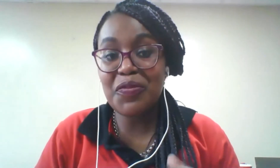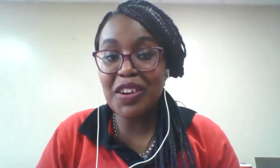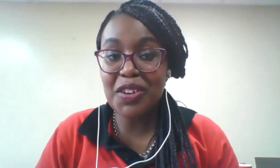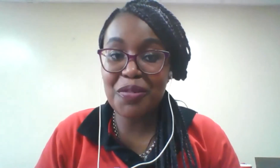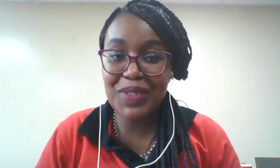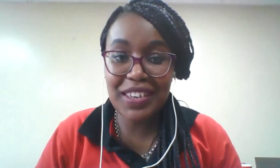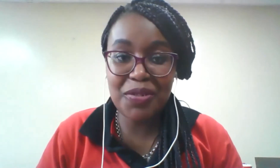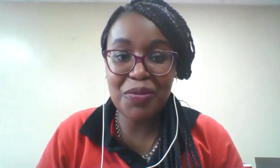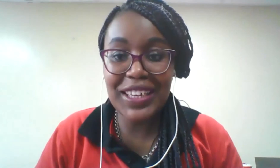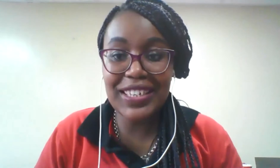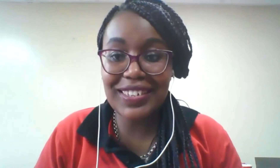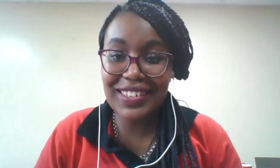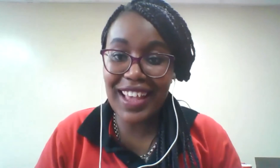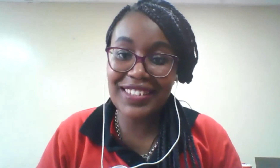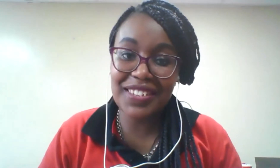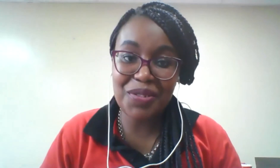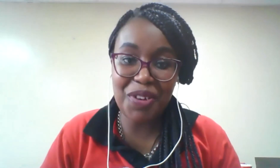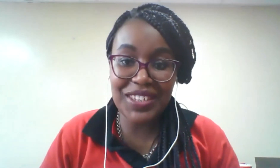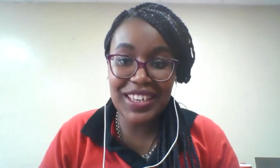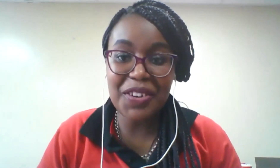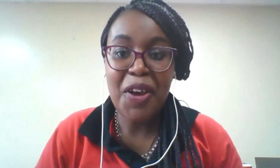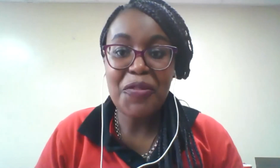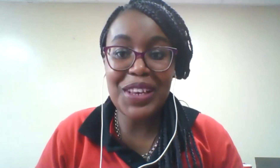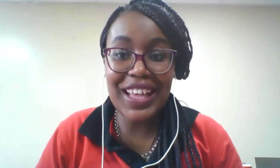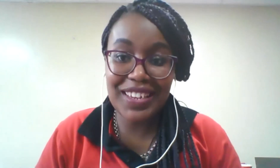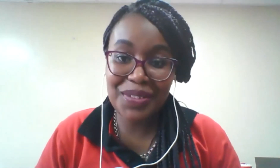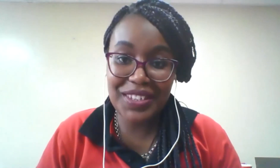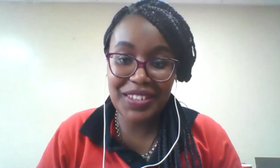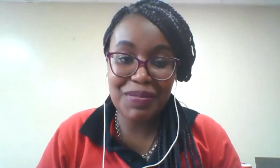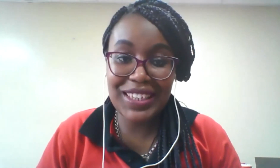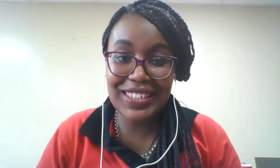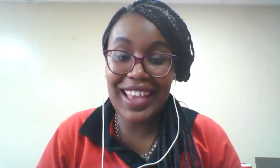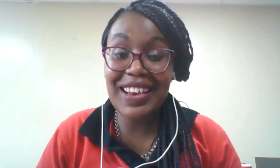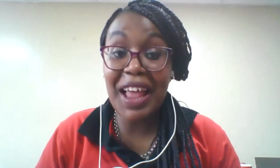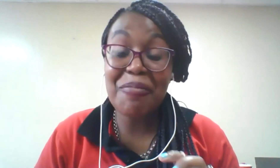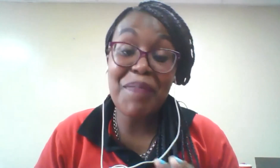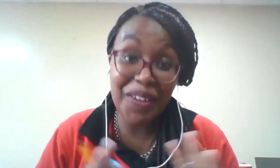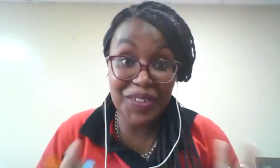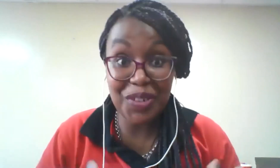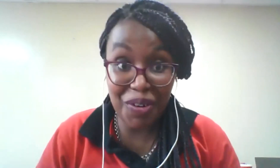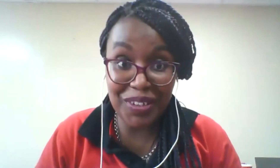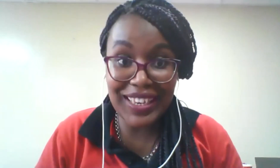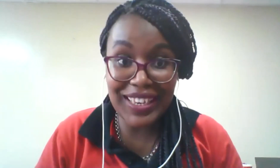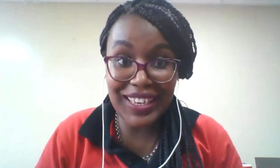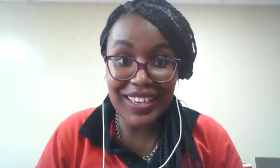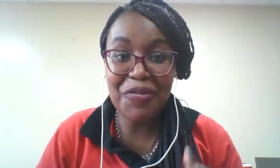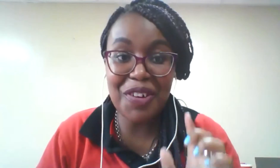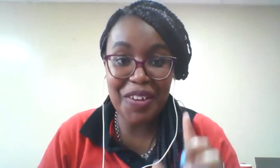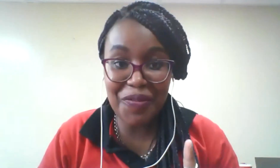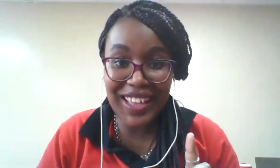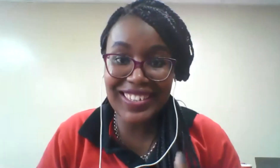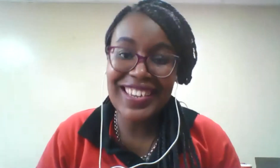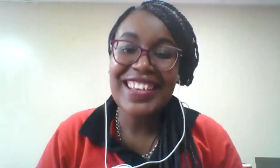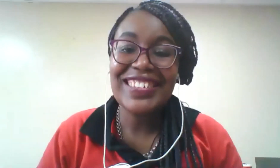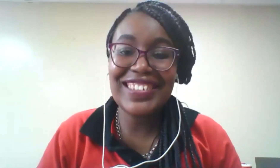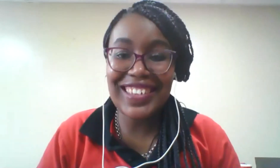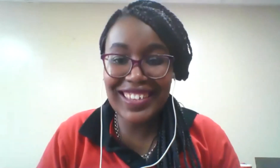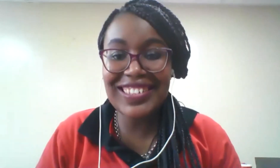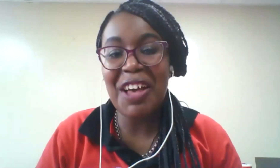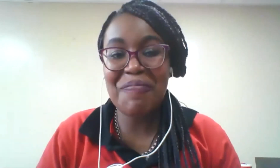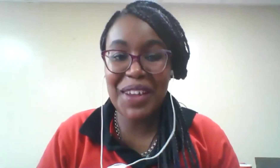She's very committed to widening the access to content for learners with disability. And above it all, for a fact,